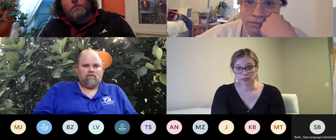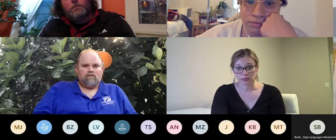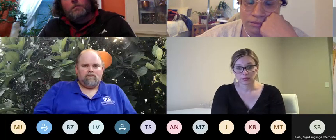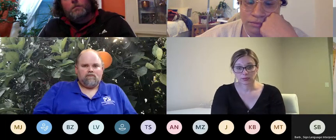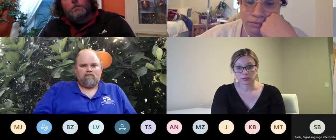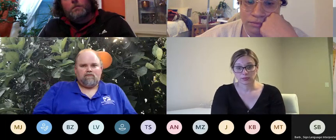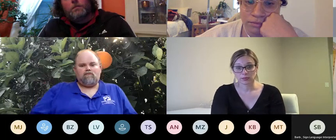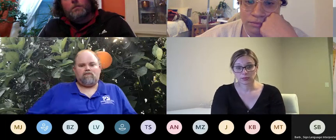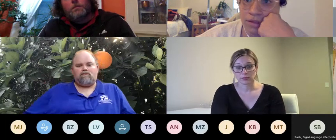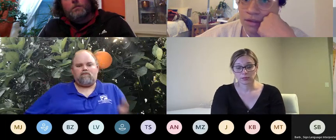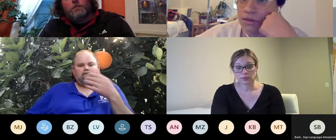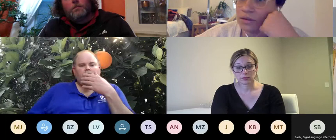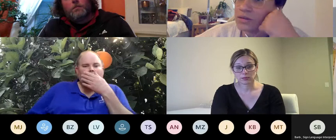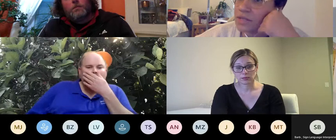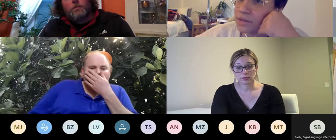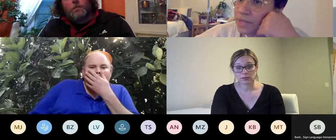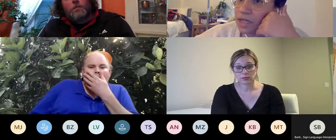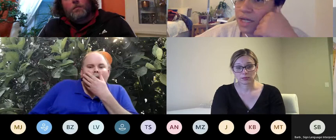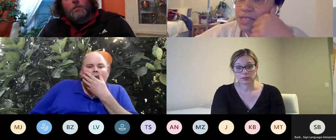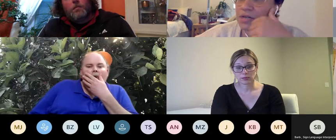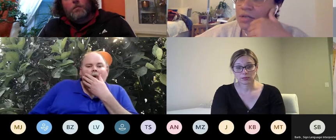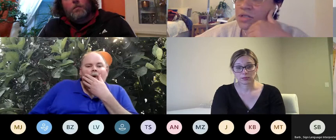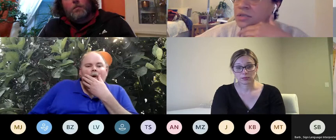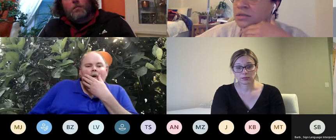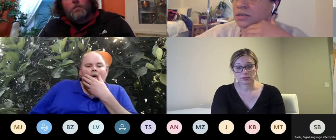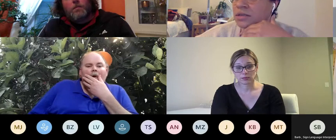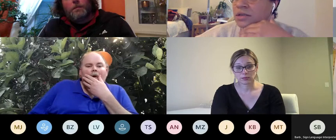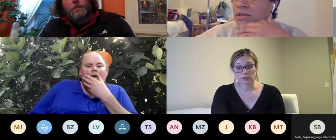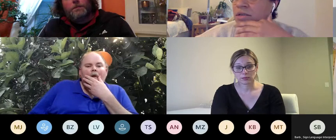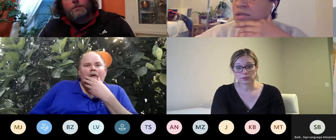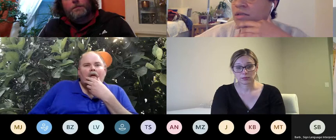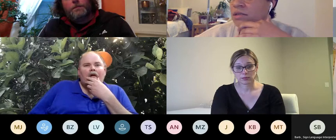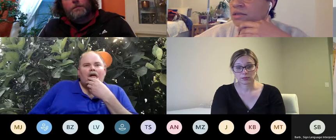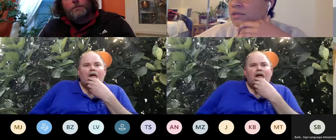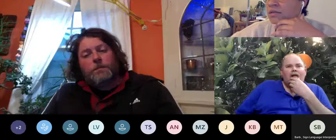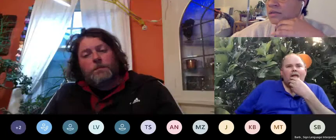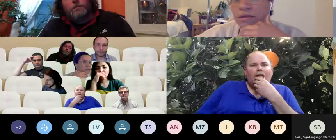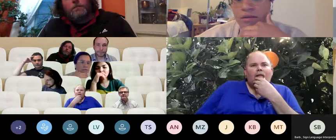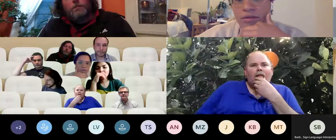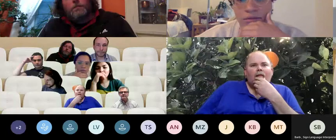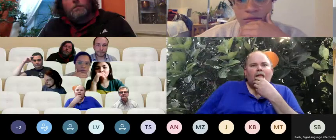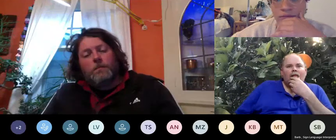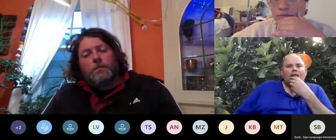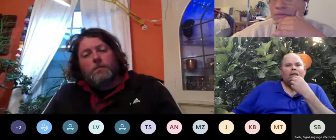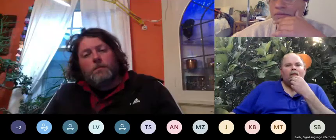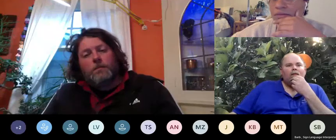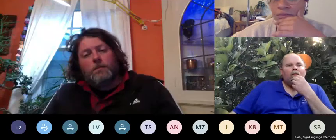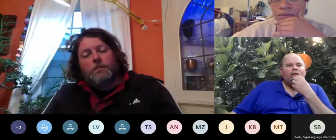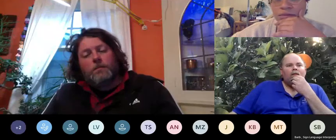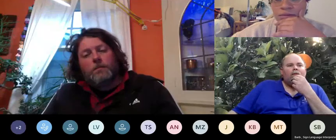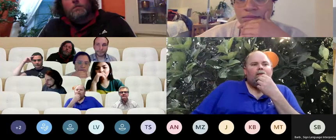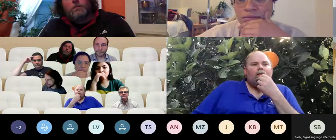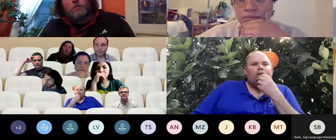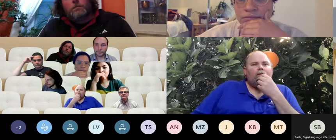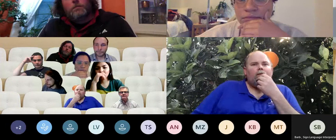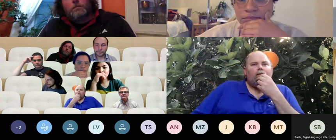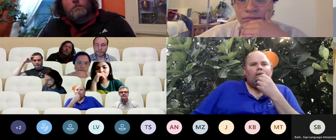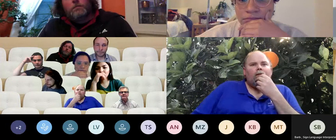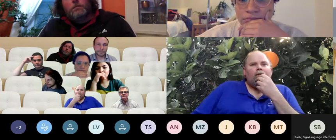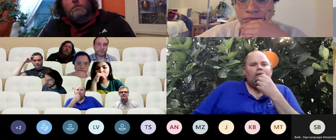And if anybody else has questions, I'm happy to yield. Looks like Rebecca has a question. James, the